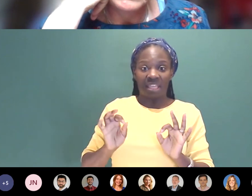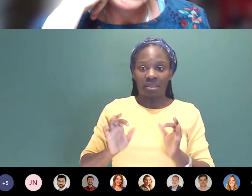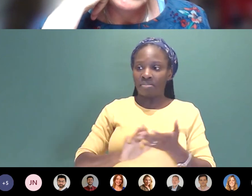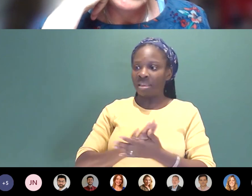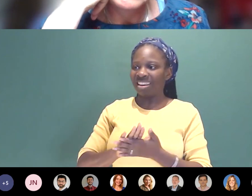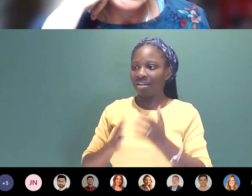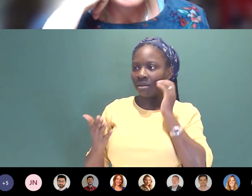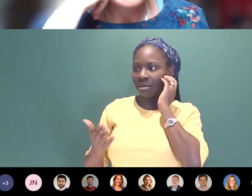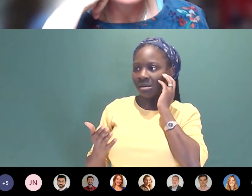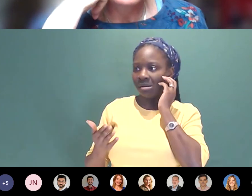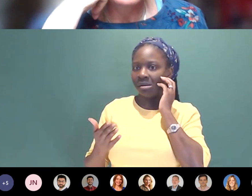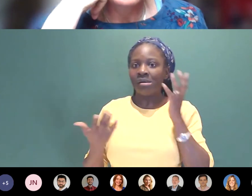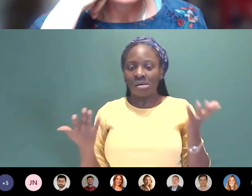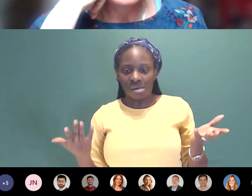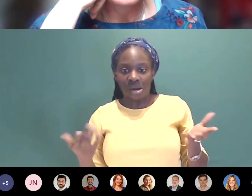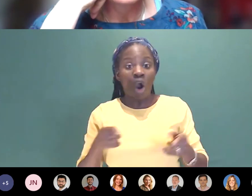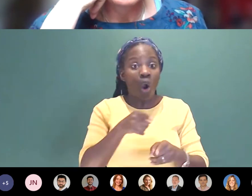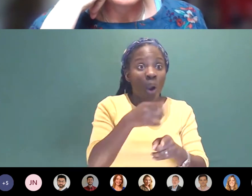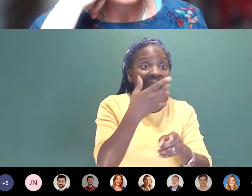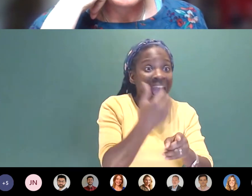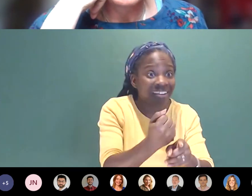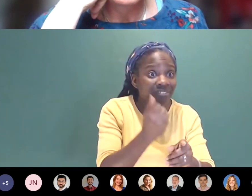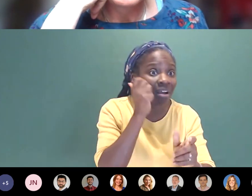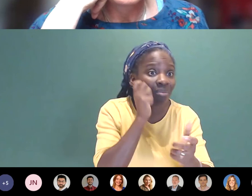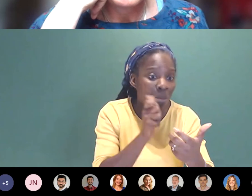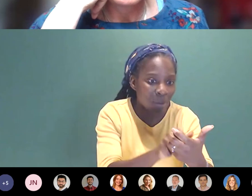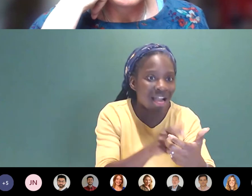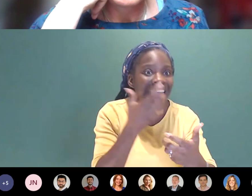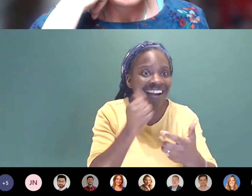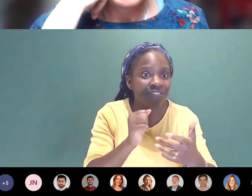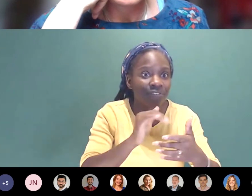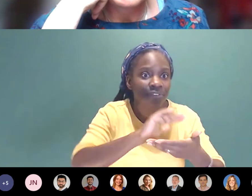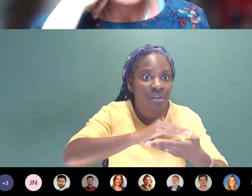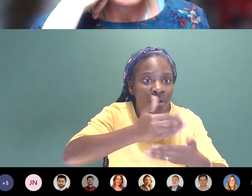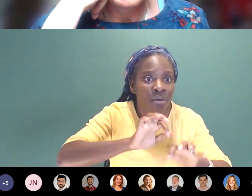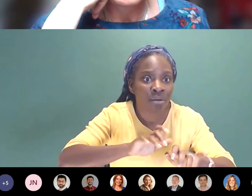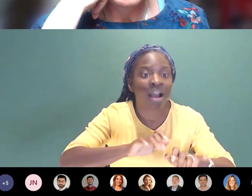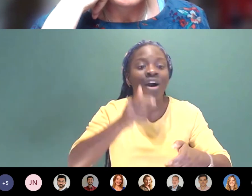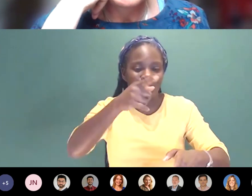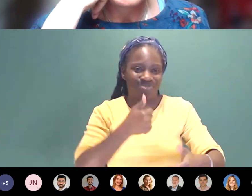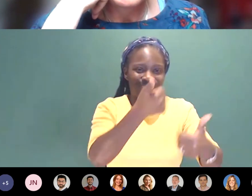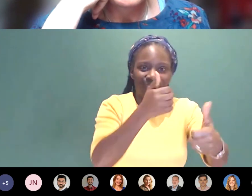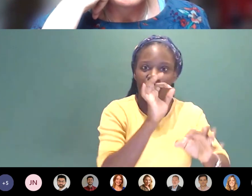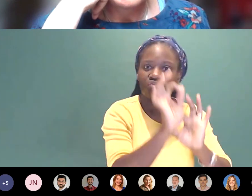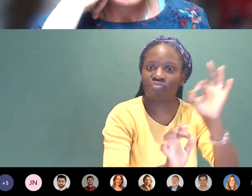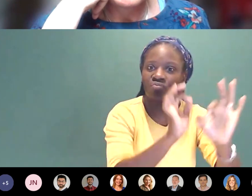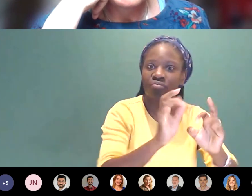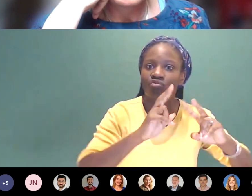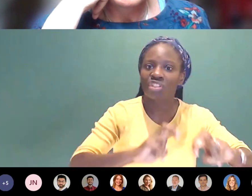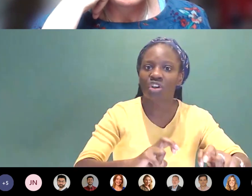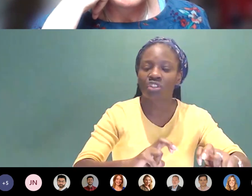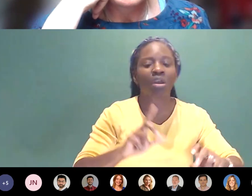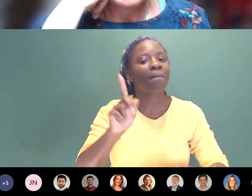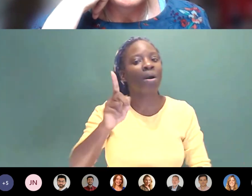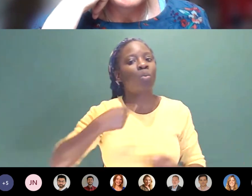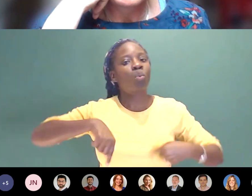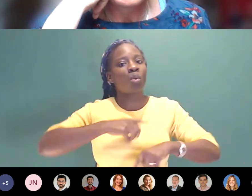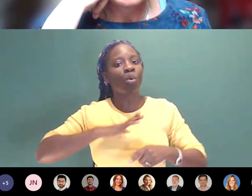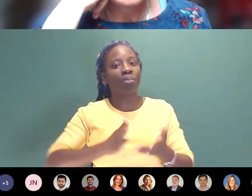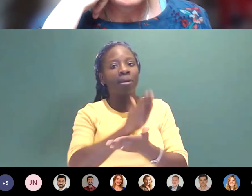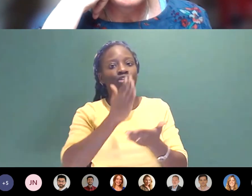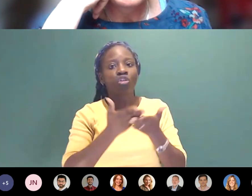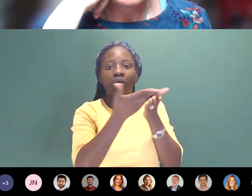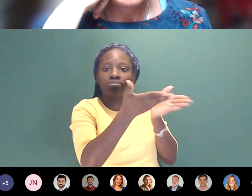including people with the resources to connect, and we wanted to make sure that we included everyone. It was